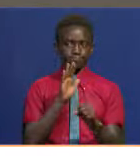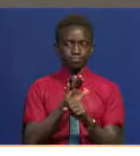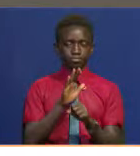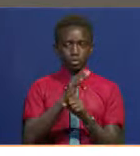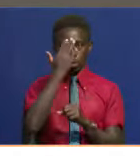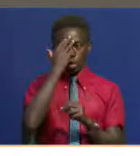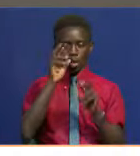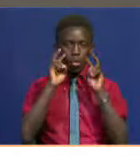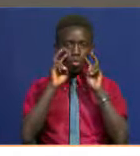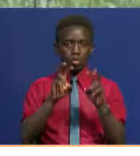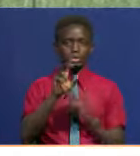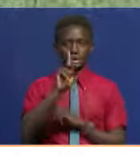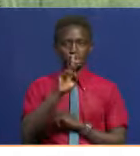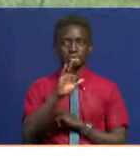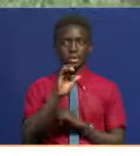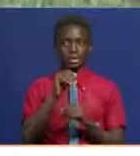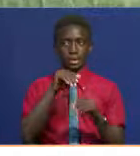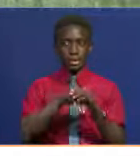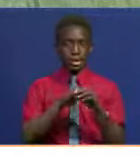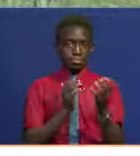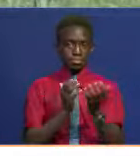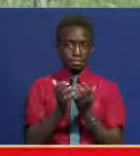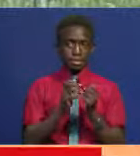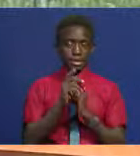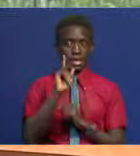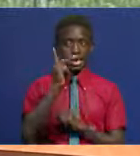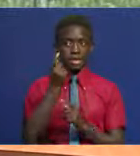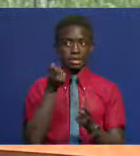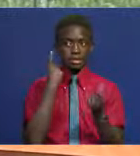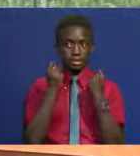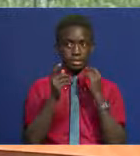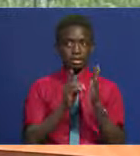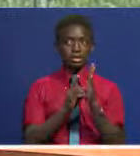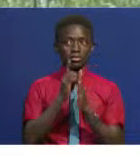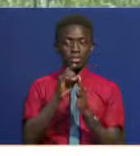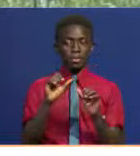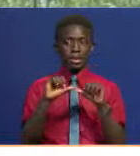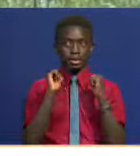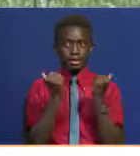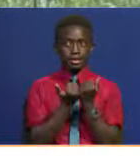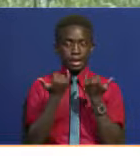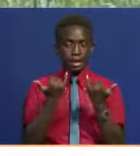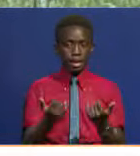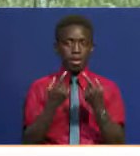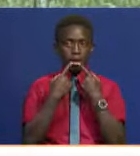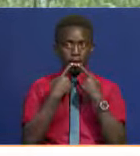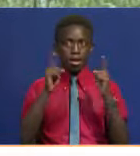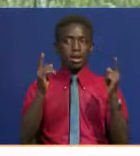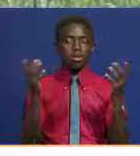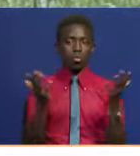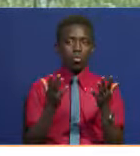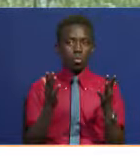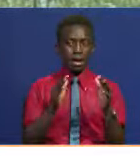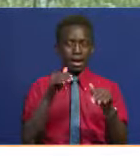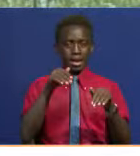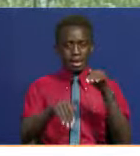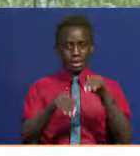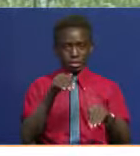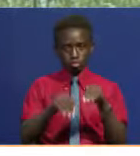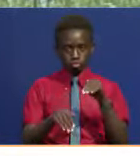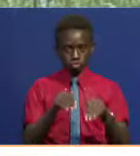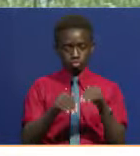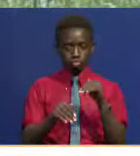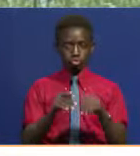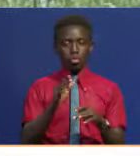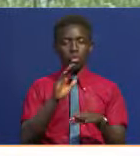It's KBC Channel 1 in business. Kenya Tea Development Agency has announced zonal national director elections will be held